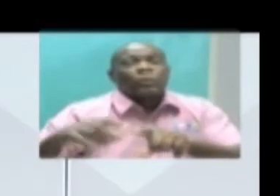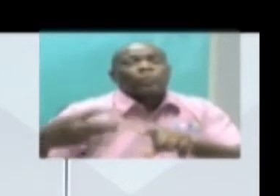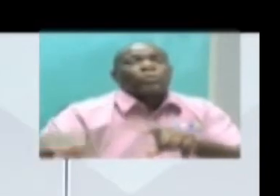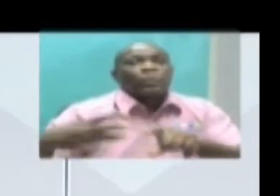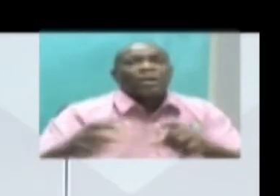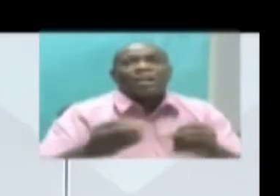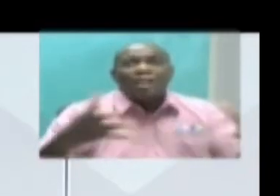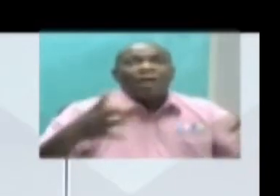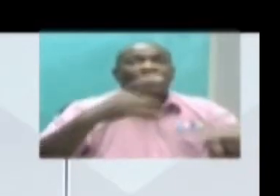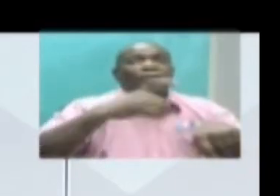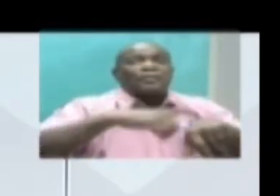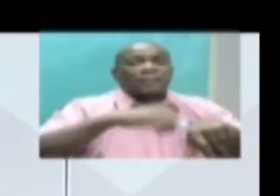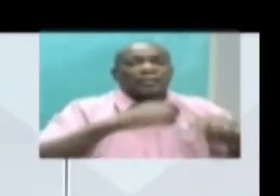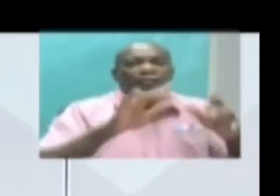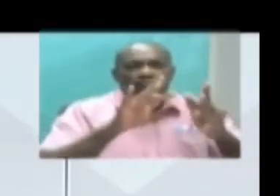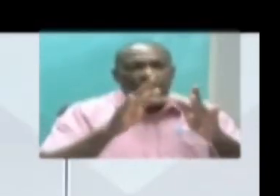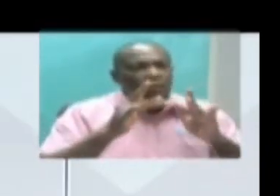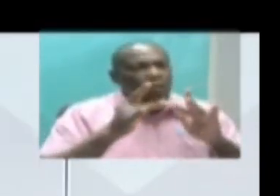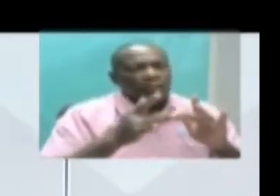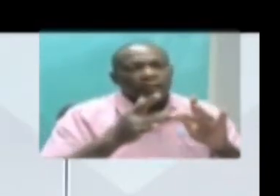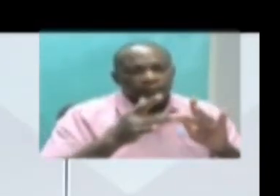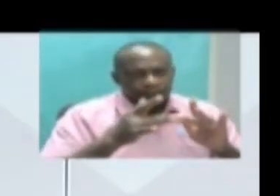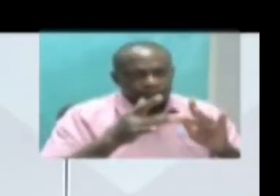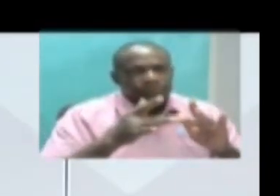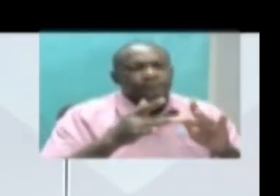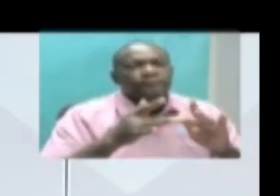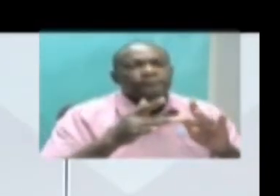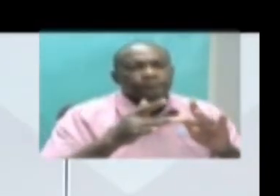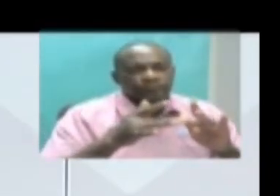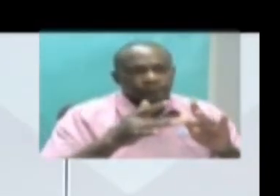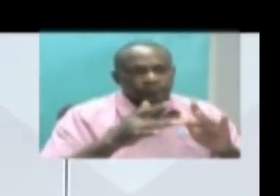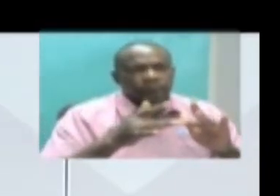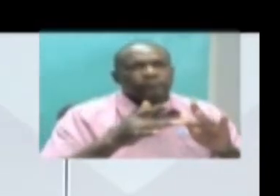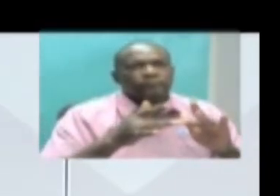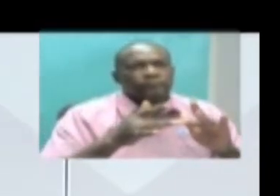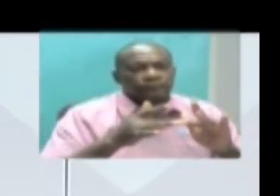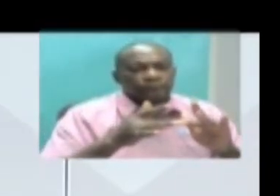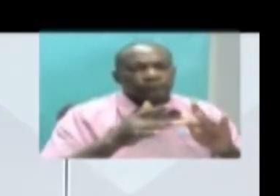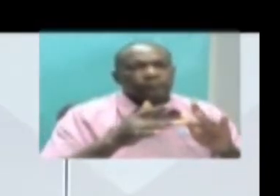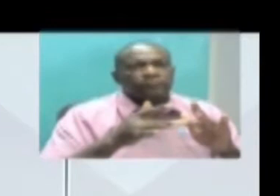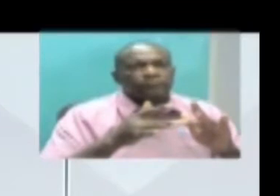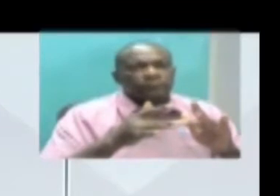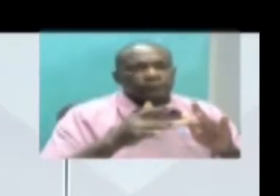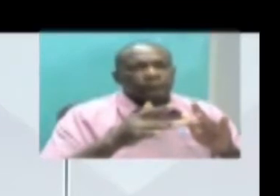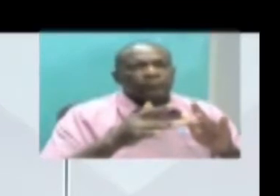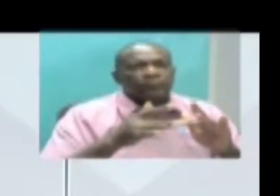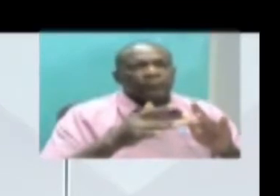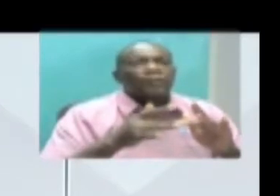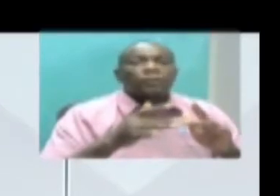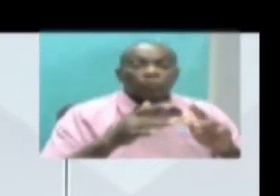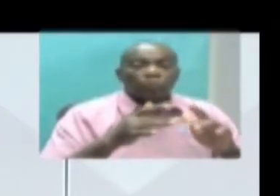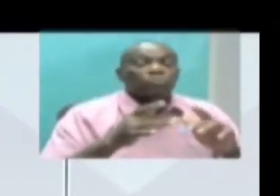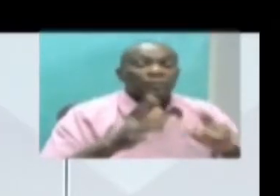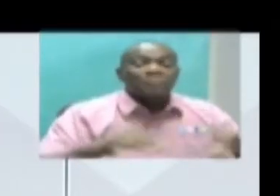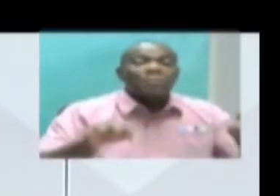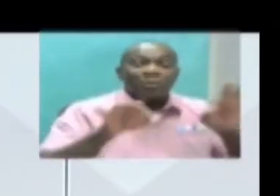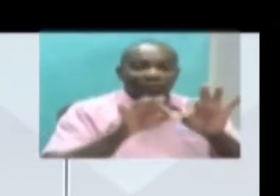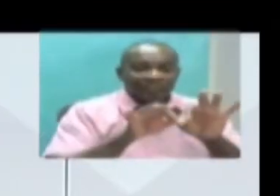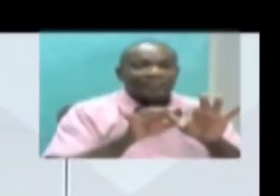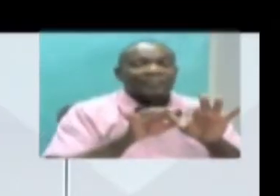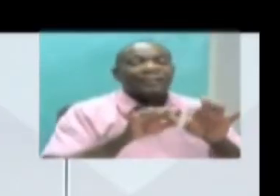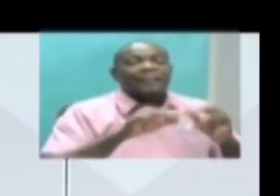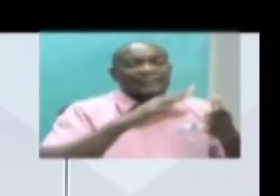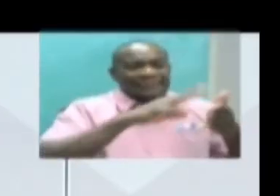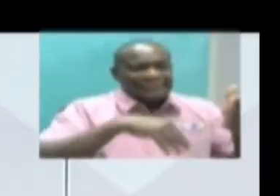different call, it would have been, let's look at it from a holistic perspective, mm-hmm. right? Mm-hmm. Let's ensure that when we're scheduling classes on a day, we have